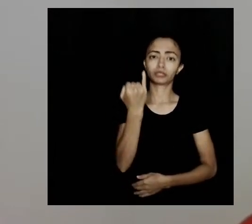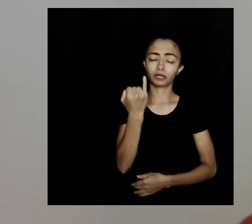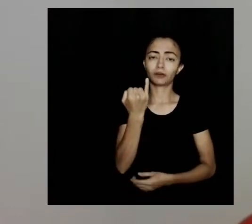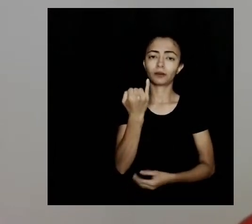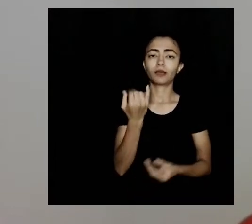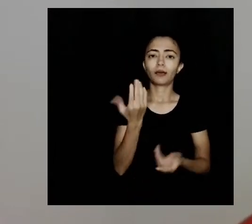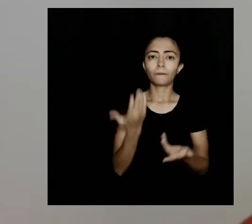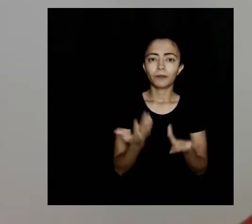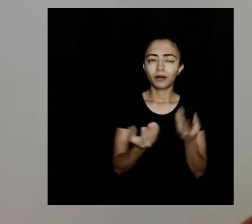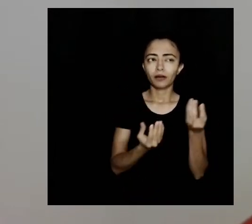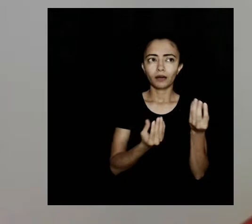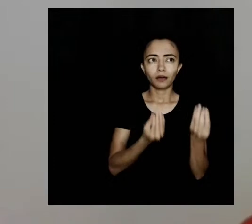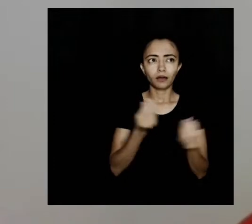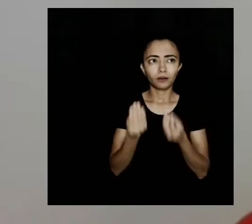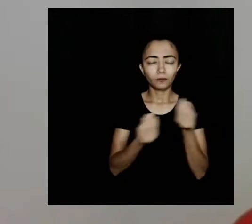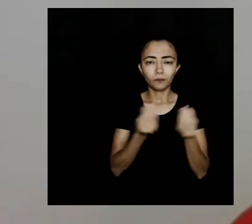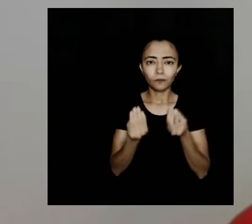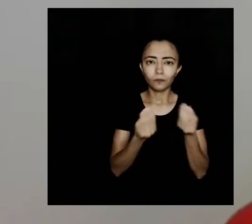essential